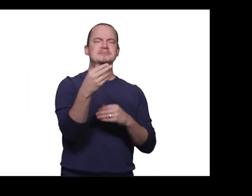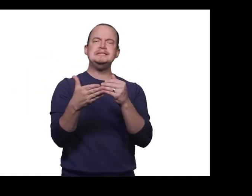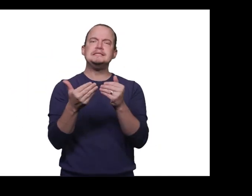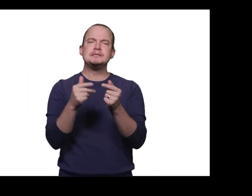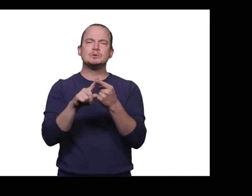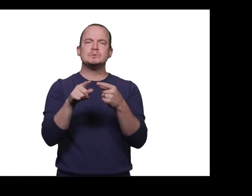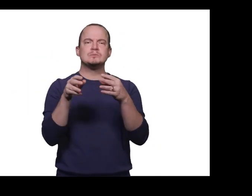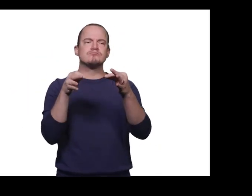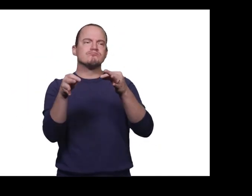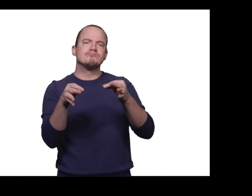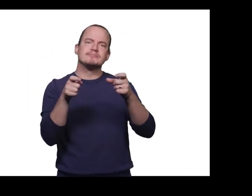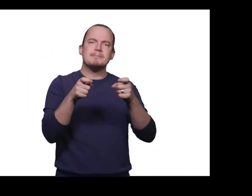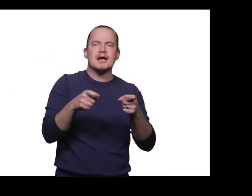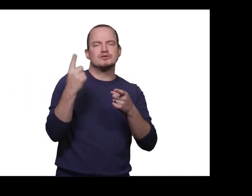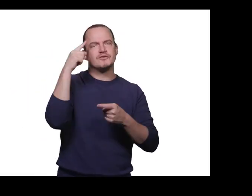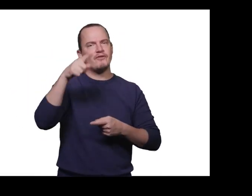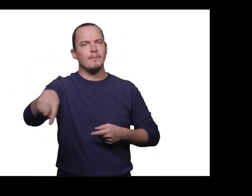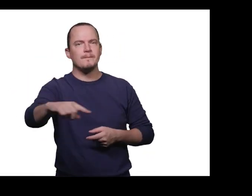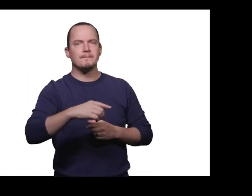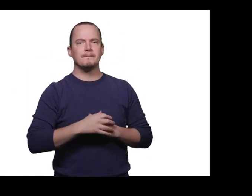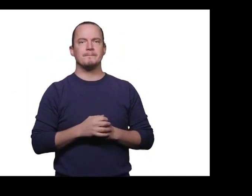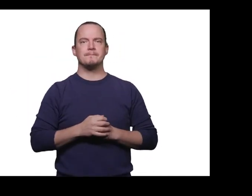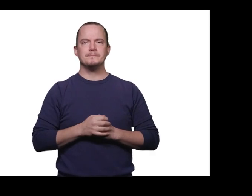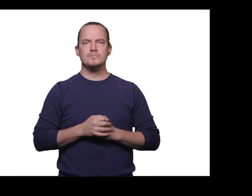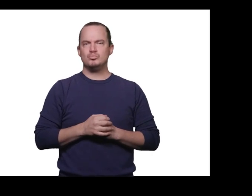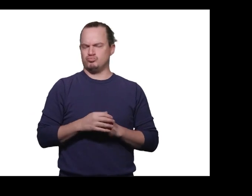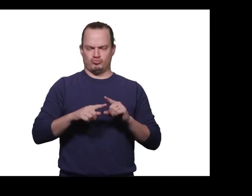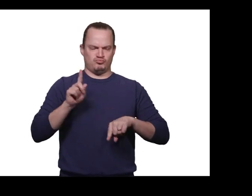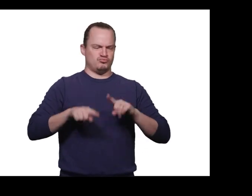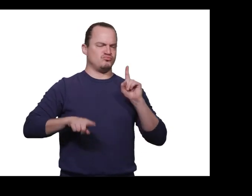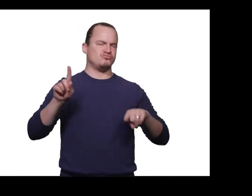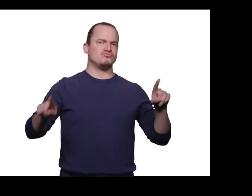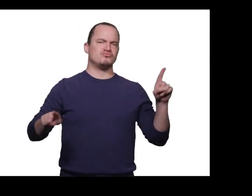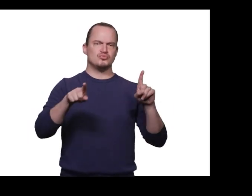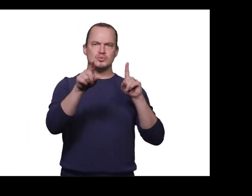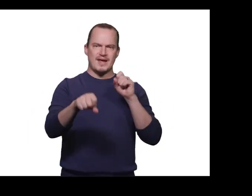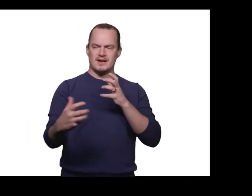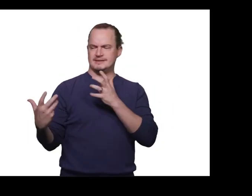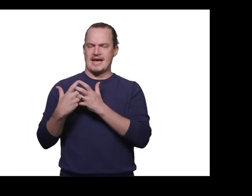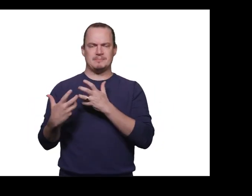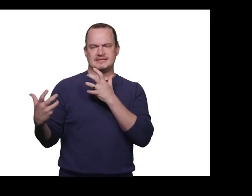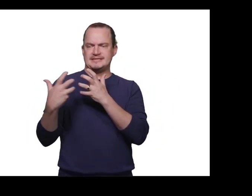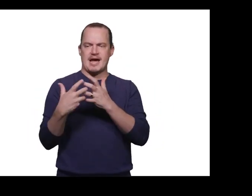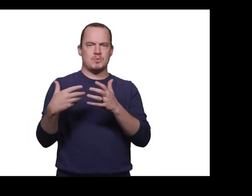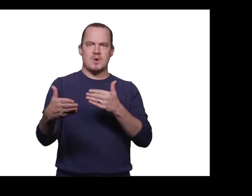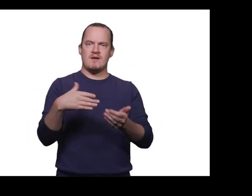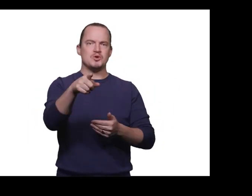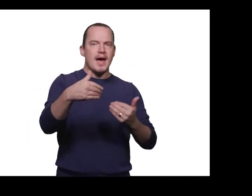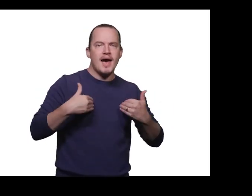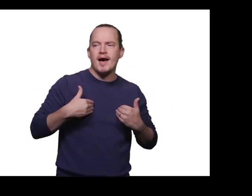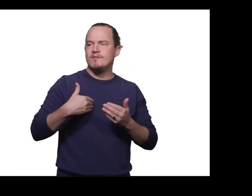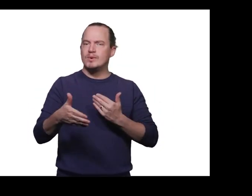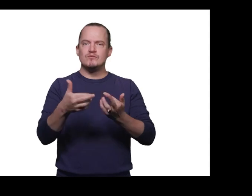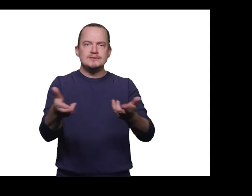might be something you can put your fingers in this way. So many ways to adapt this tree to meet the needs